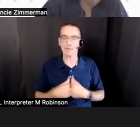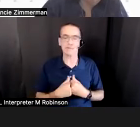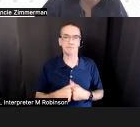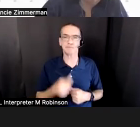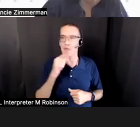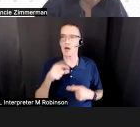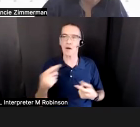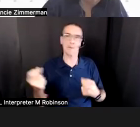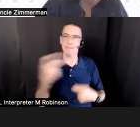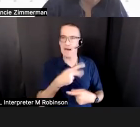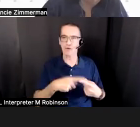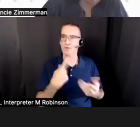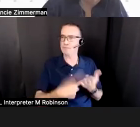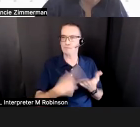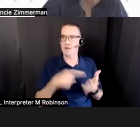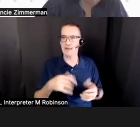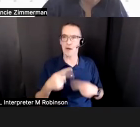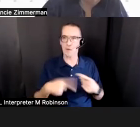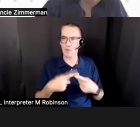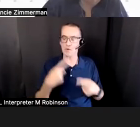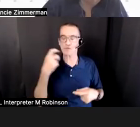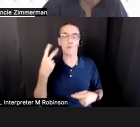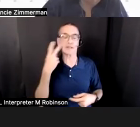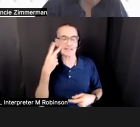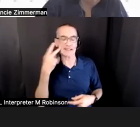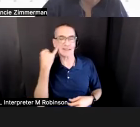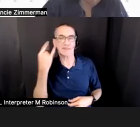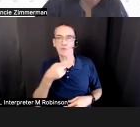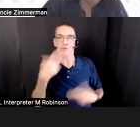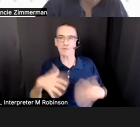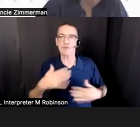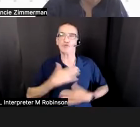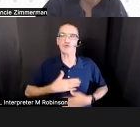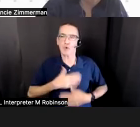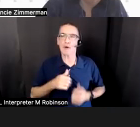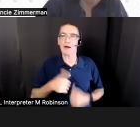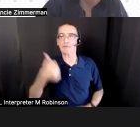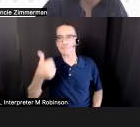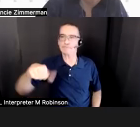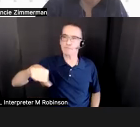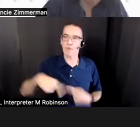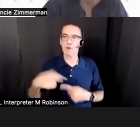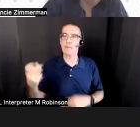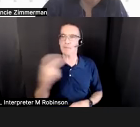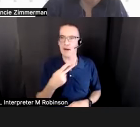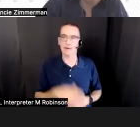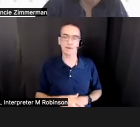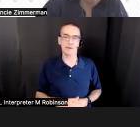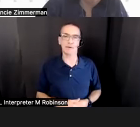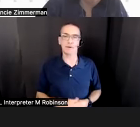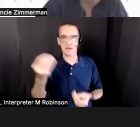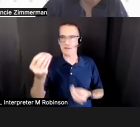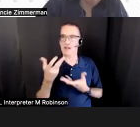come back and debrief on this, just to see if you enjoyed it. I'd like to, a thumbs up or a thumbs down when you come back. Let us know. And